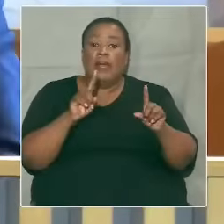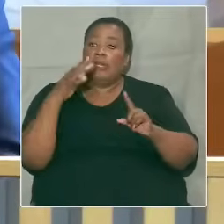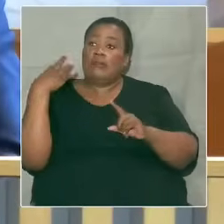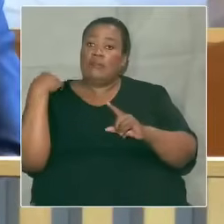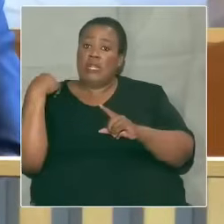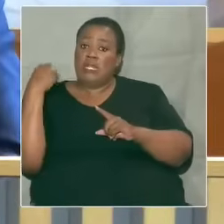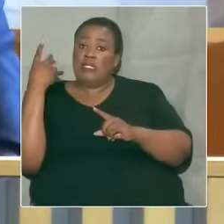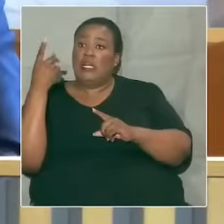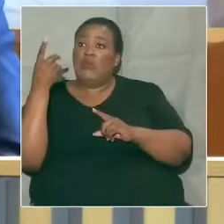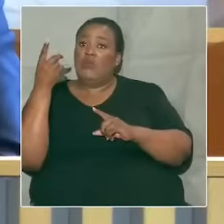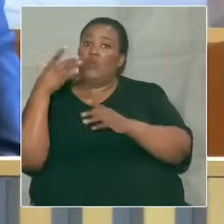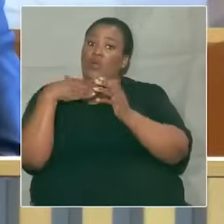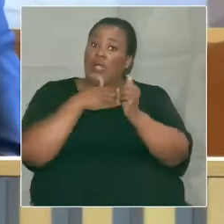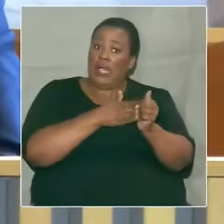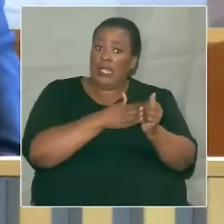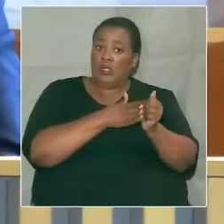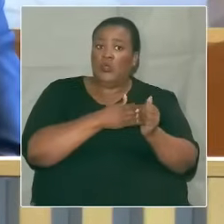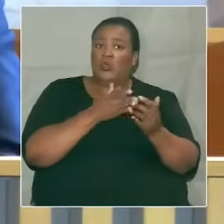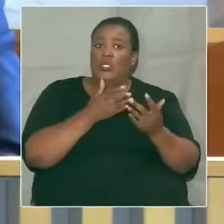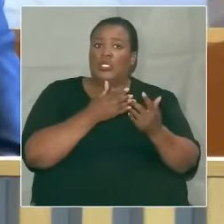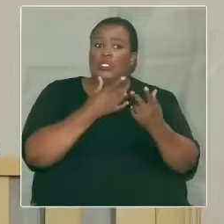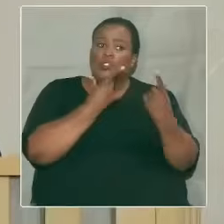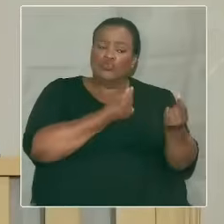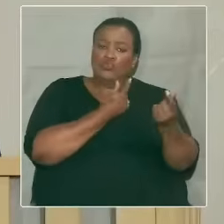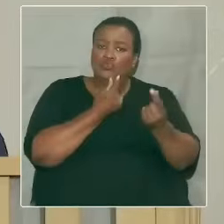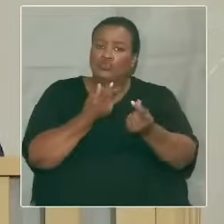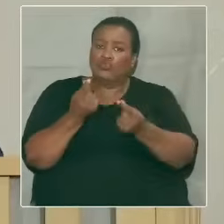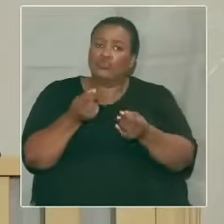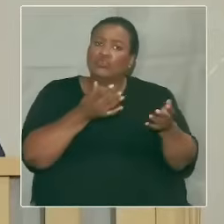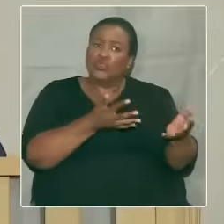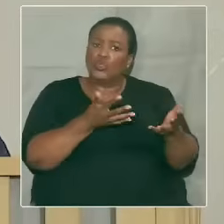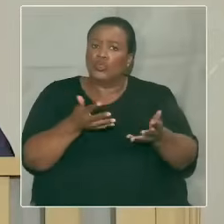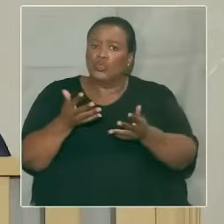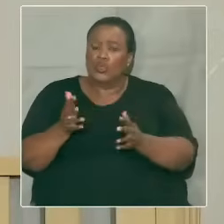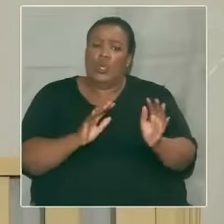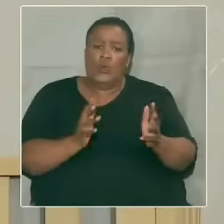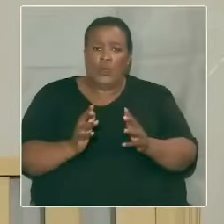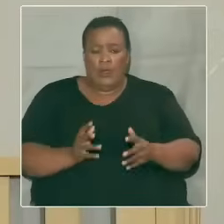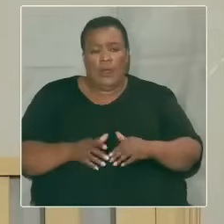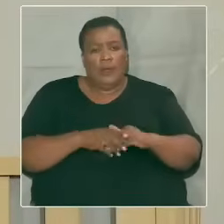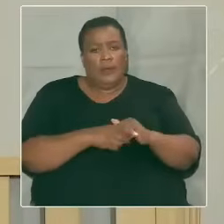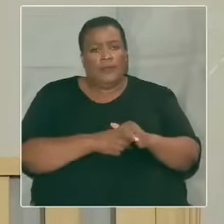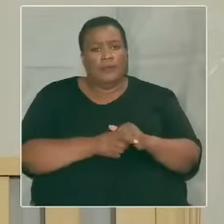way, issue legislation or issue extra policing policy like he did.